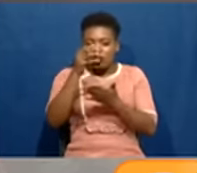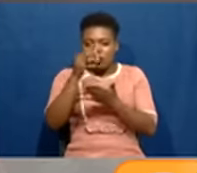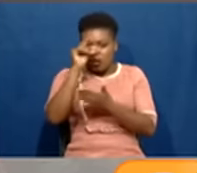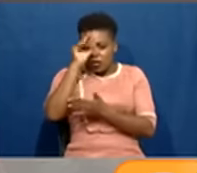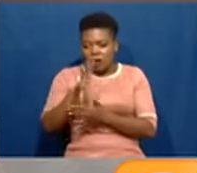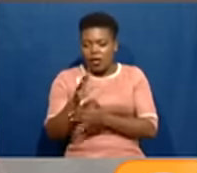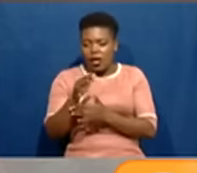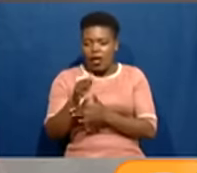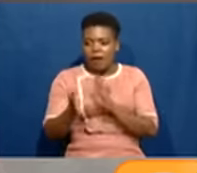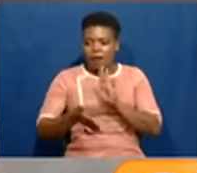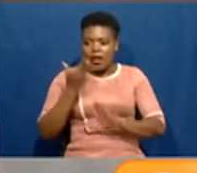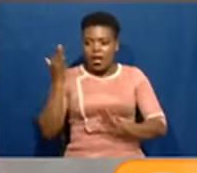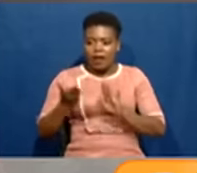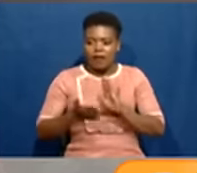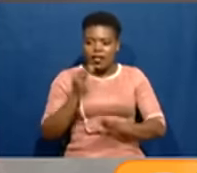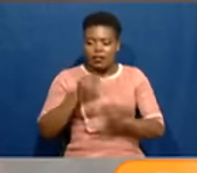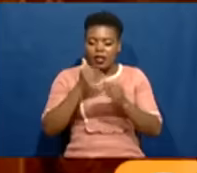Robert Monda.